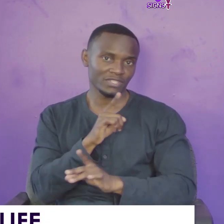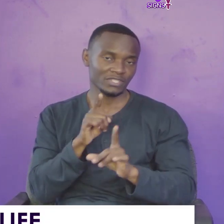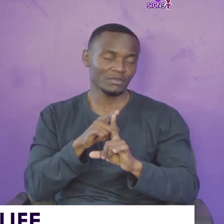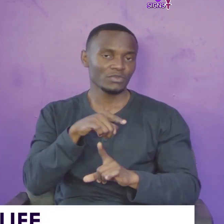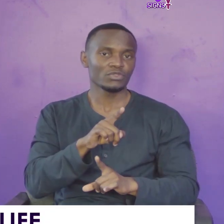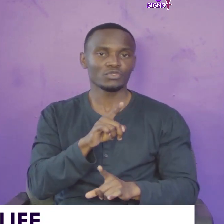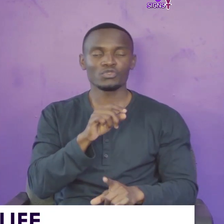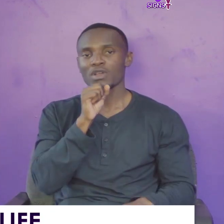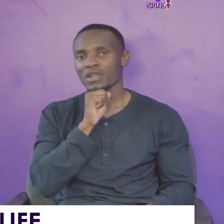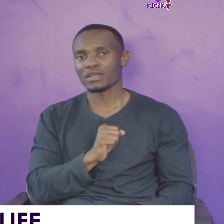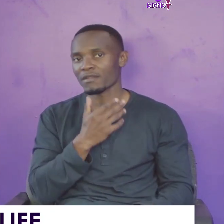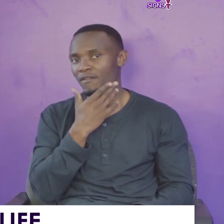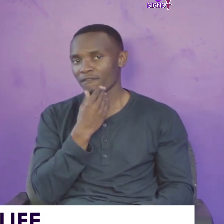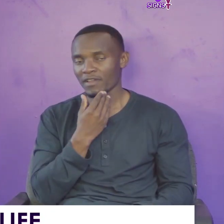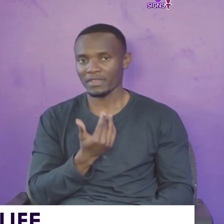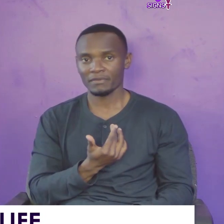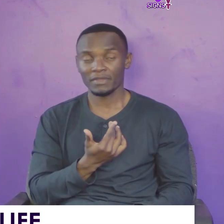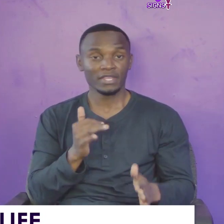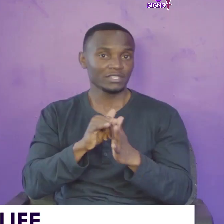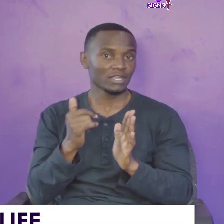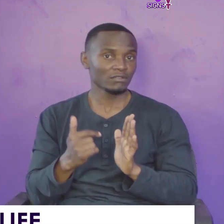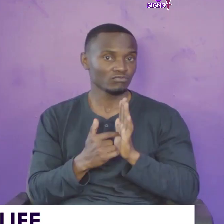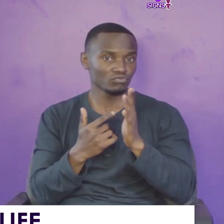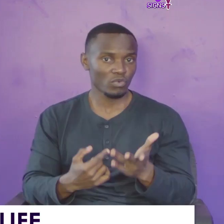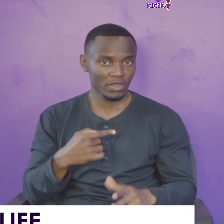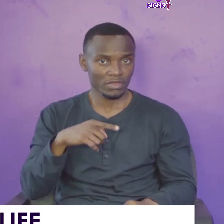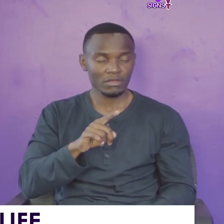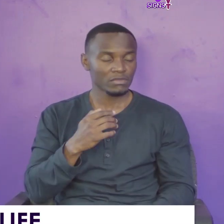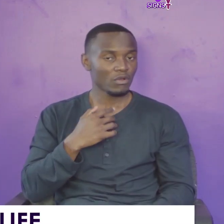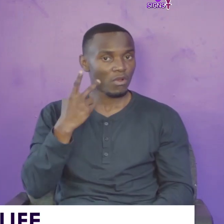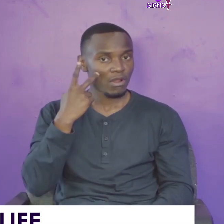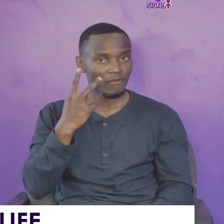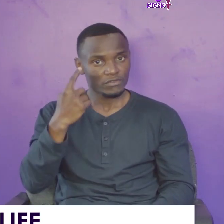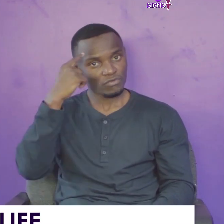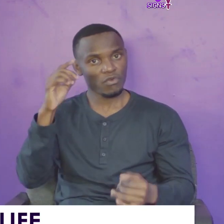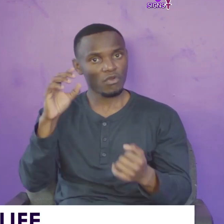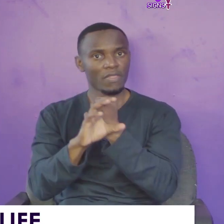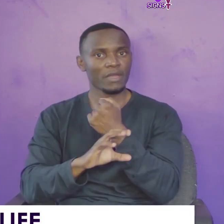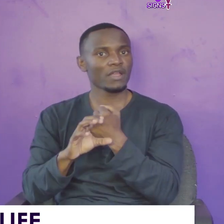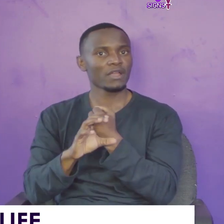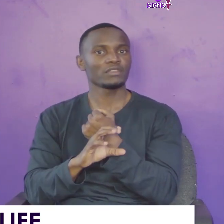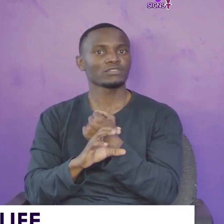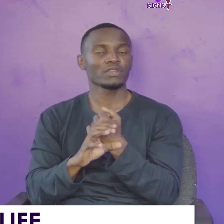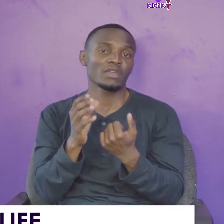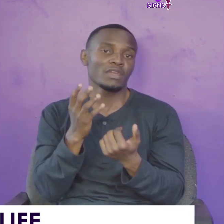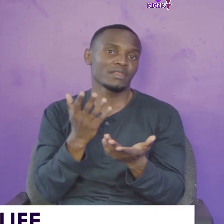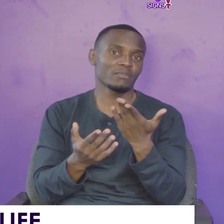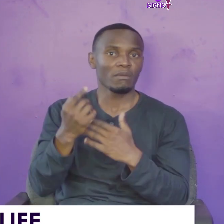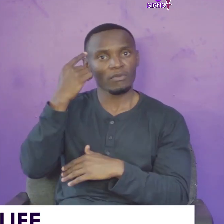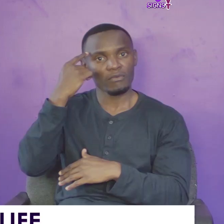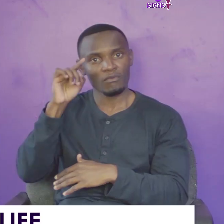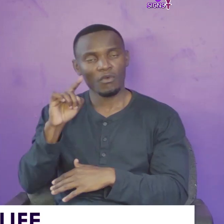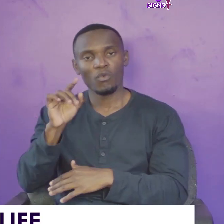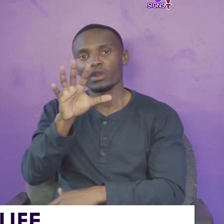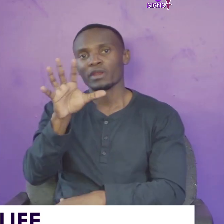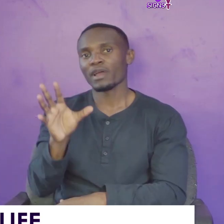grandfather. Yes. That tells me they had a vision for the country Yes. and probably for the continent. Sure.